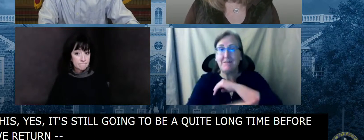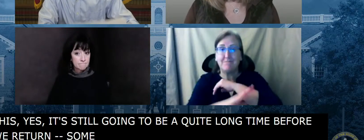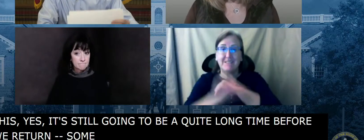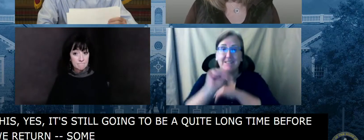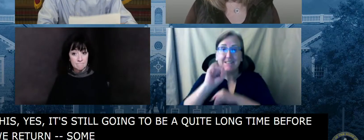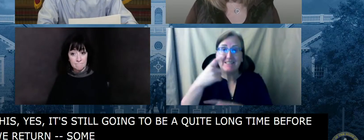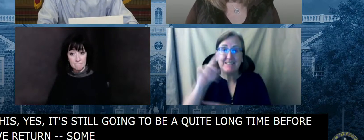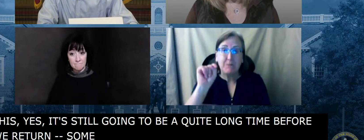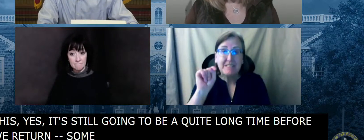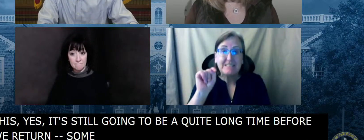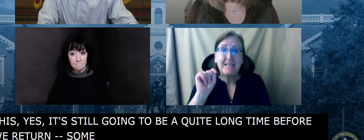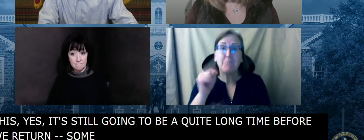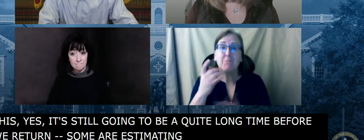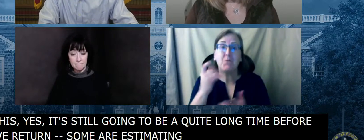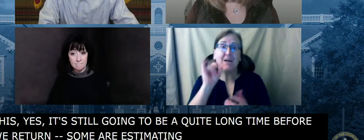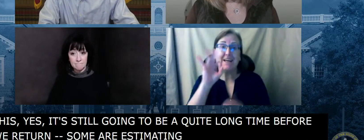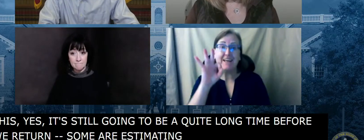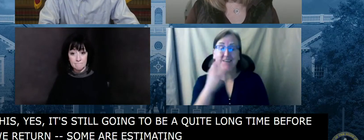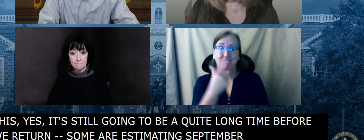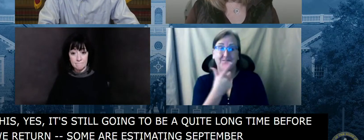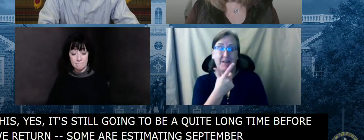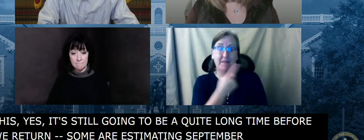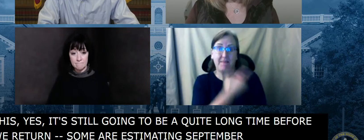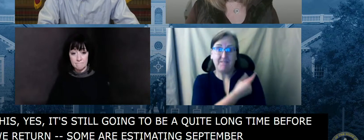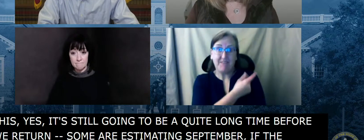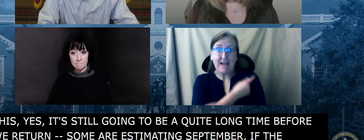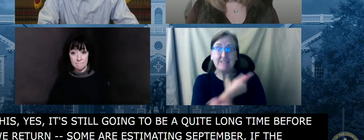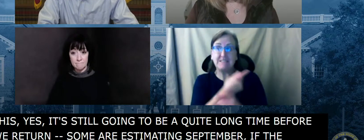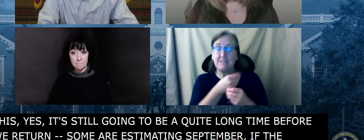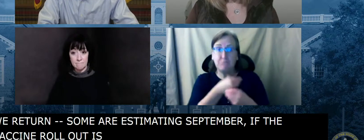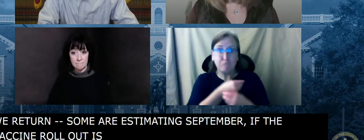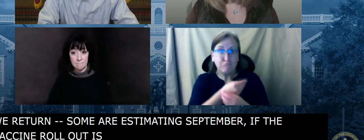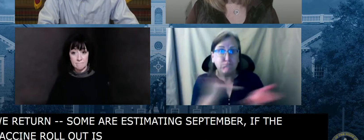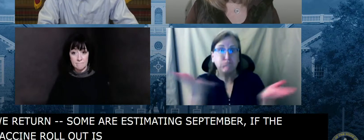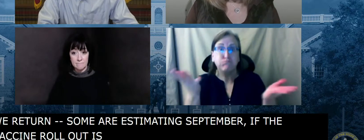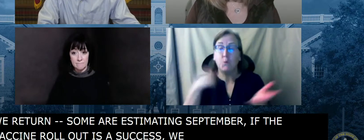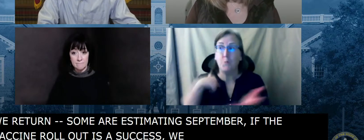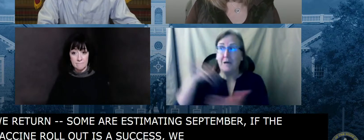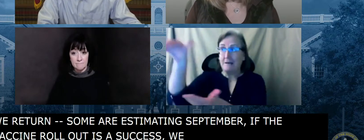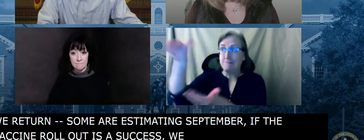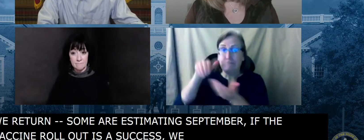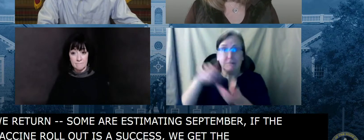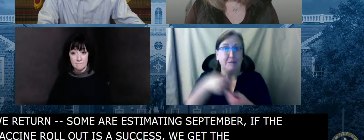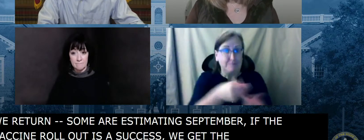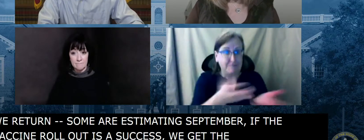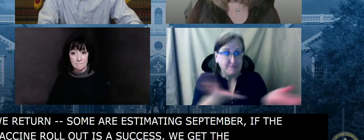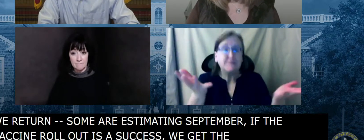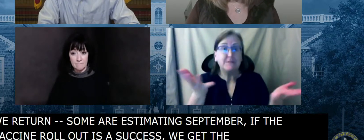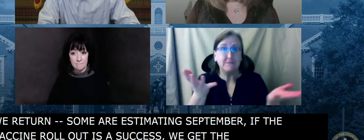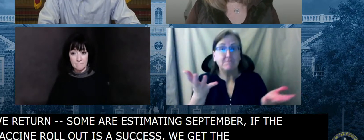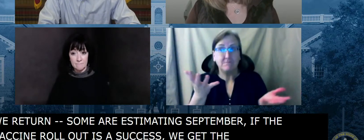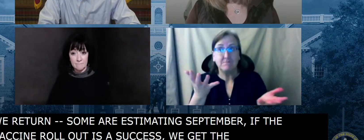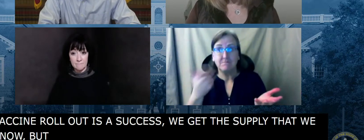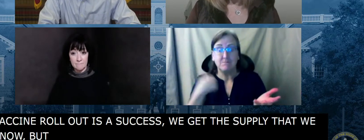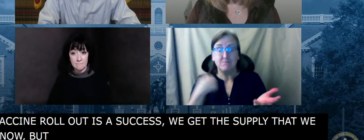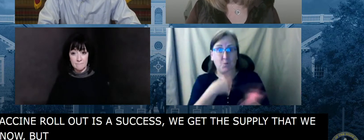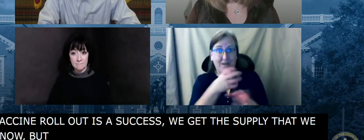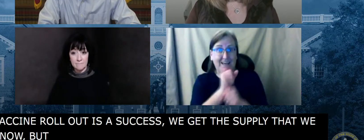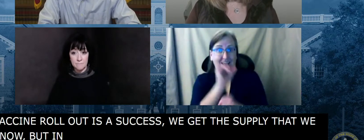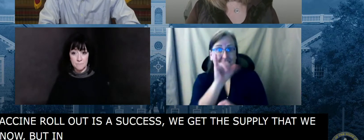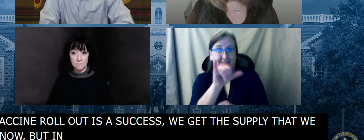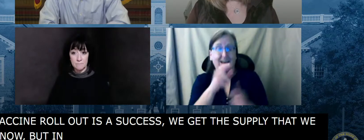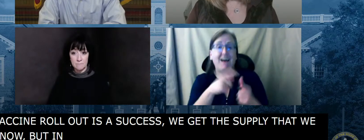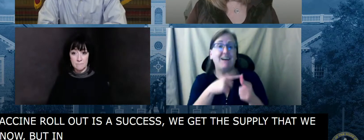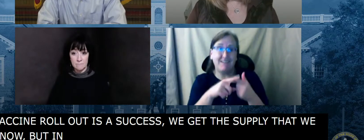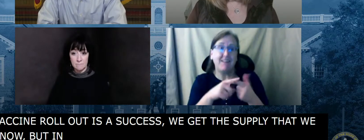vaccine rollout is a success, we get the supply that we need. But in the meantime, everybody needs